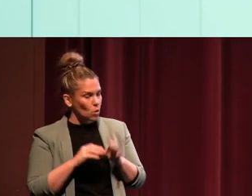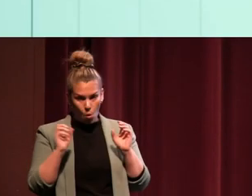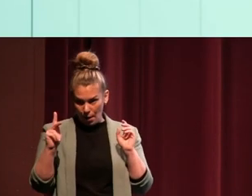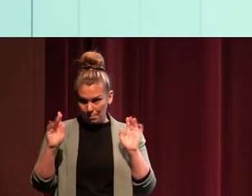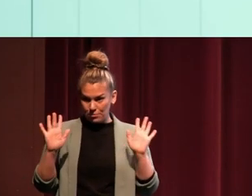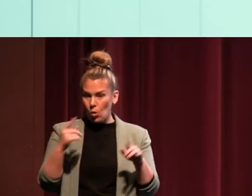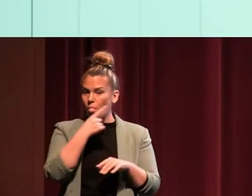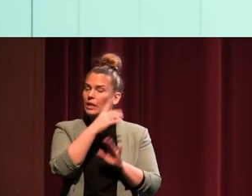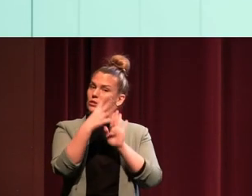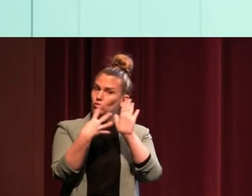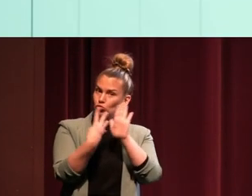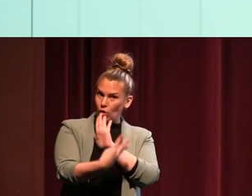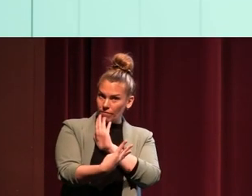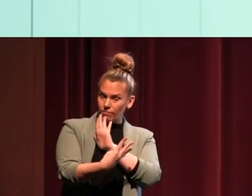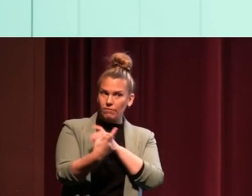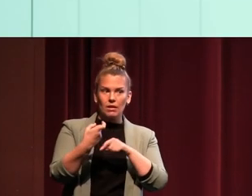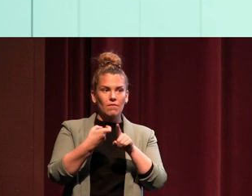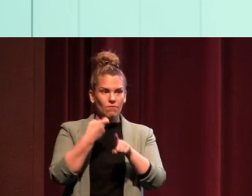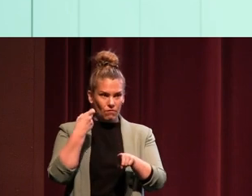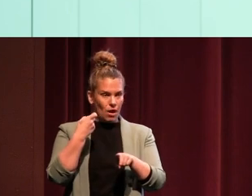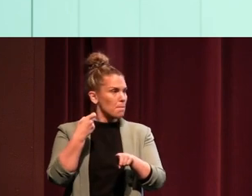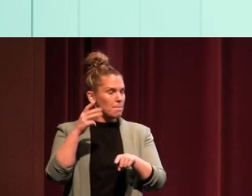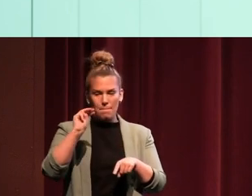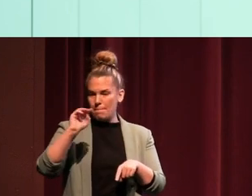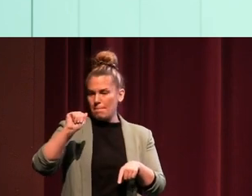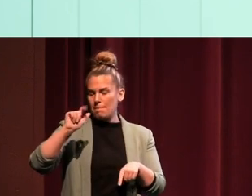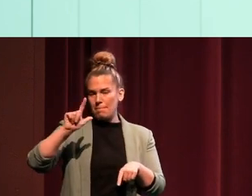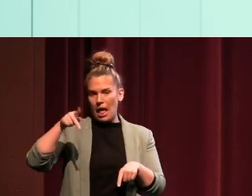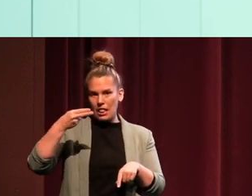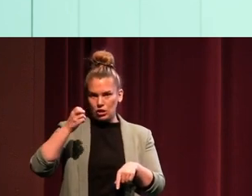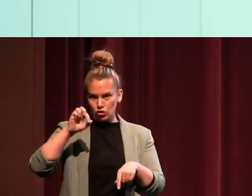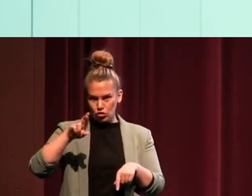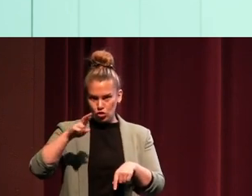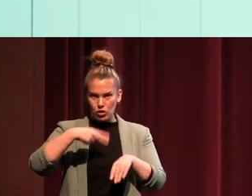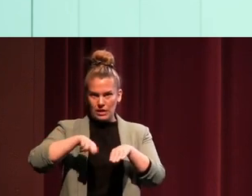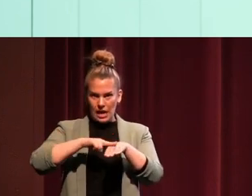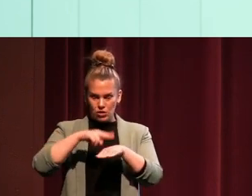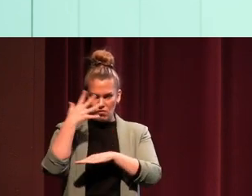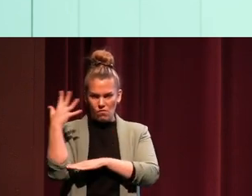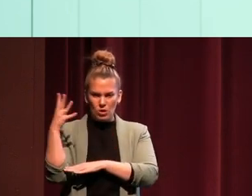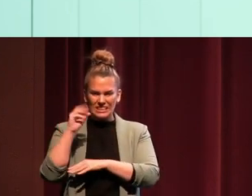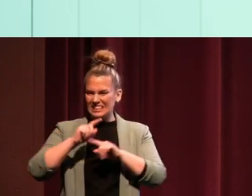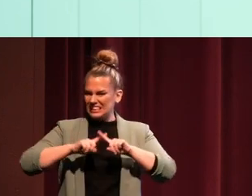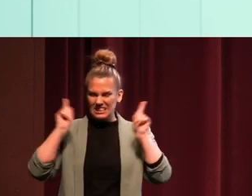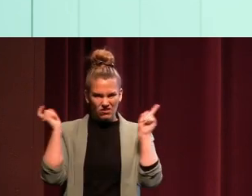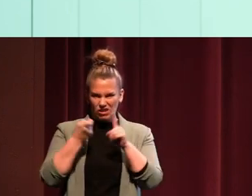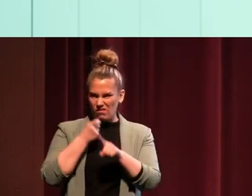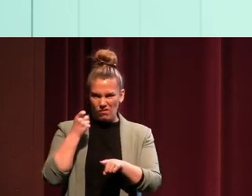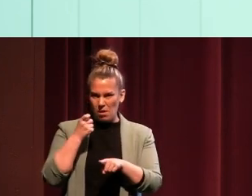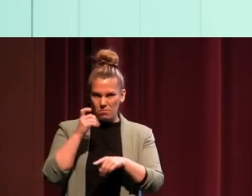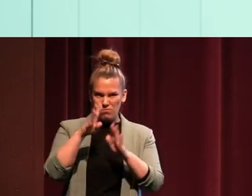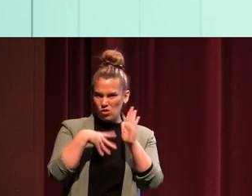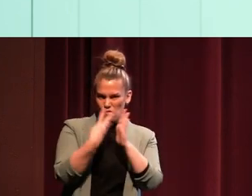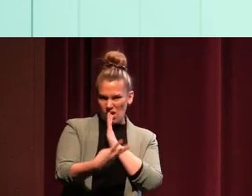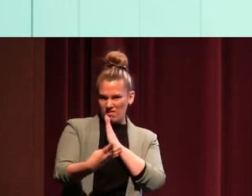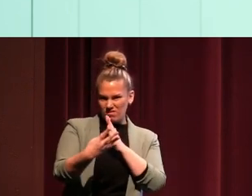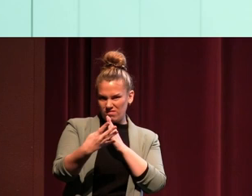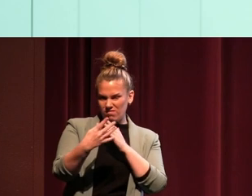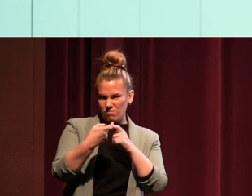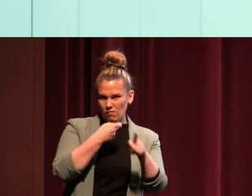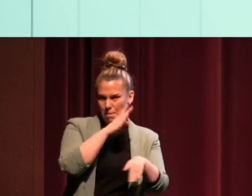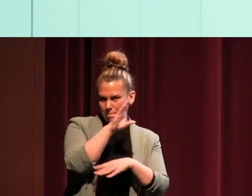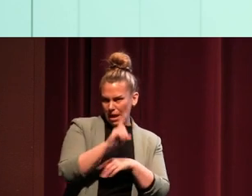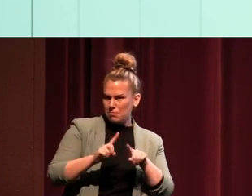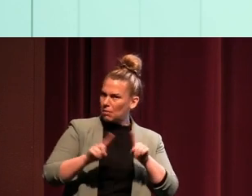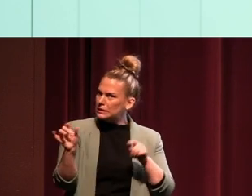Here's the graph from the Malheur National Forest, and it's totally different from the graph from near Bend, but also pretty much the same. There